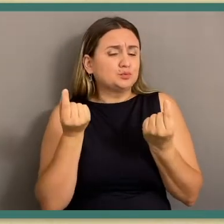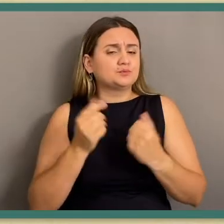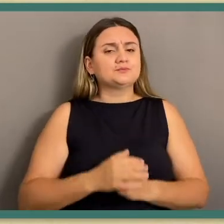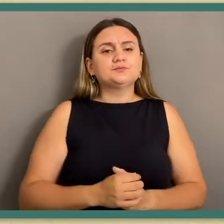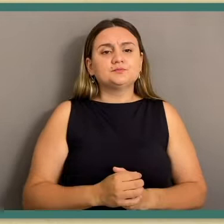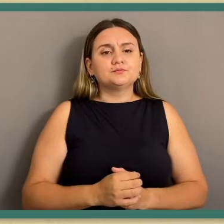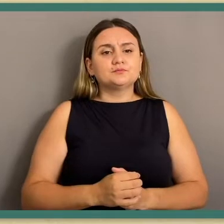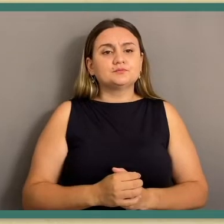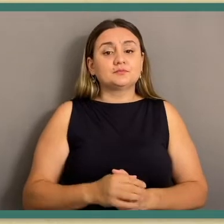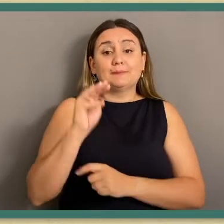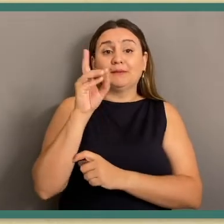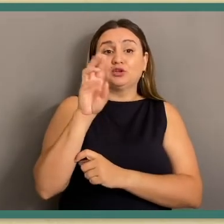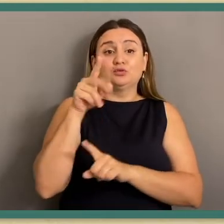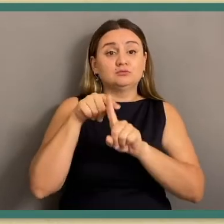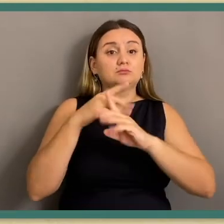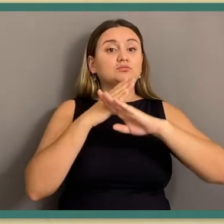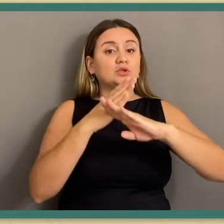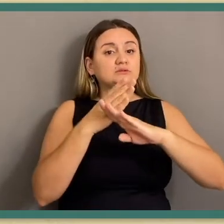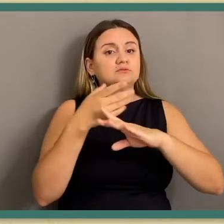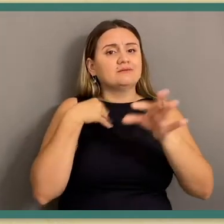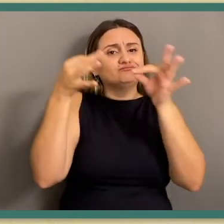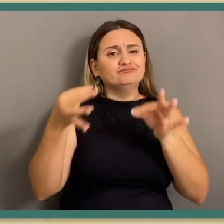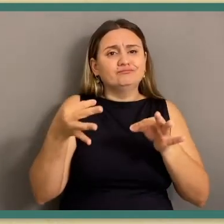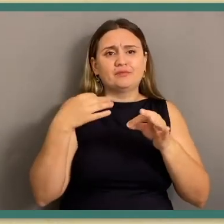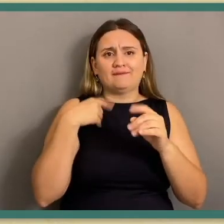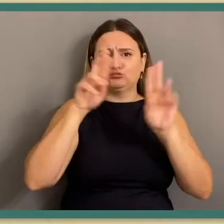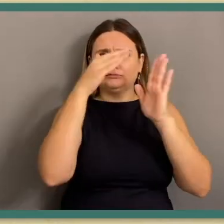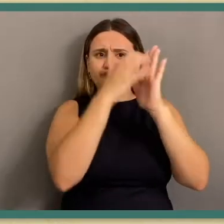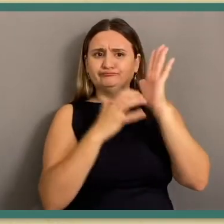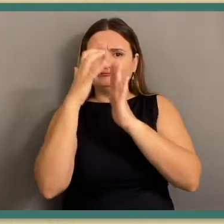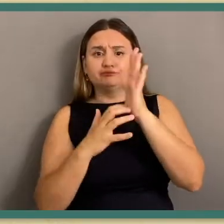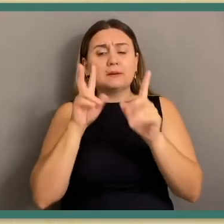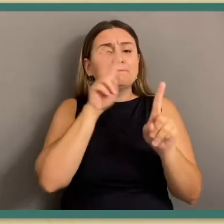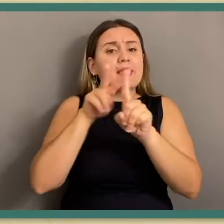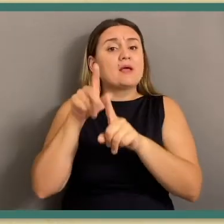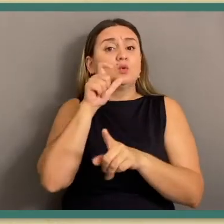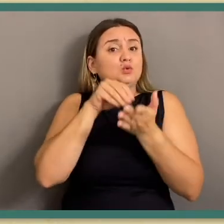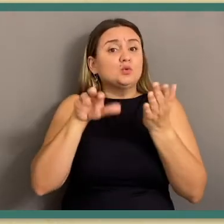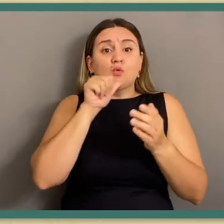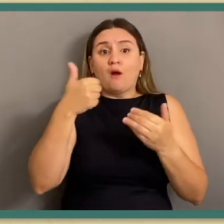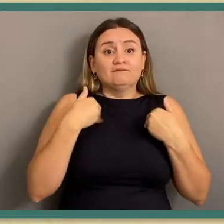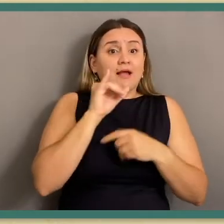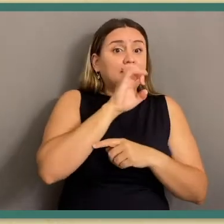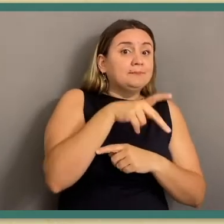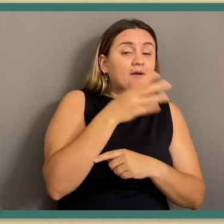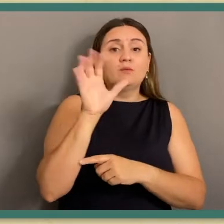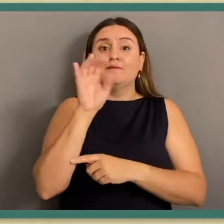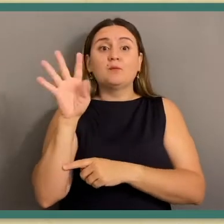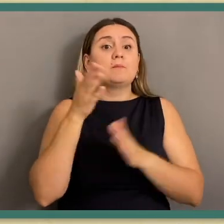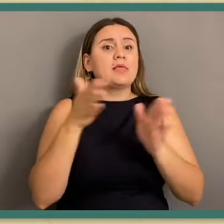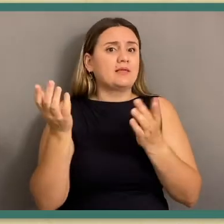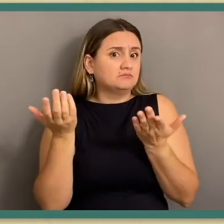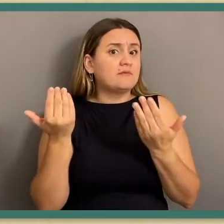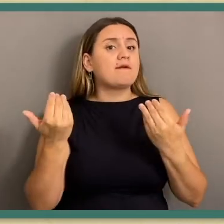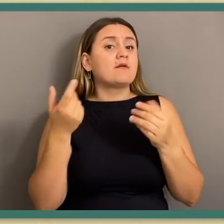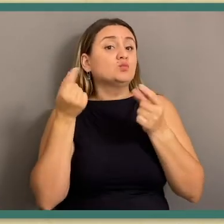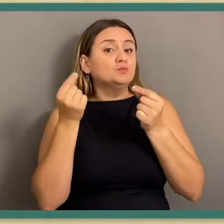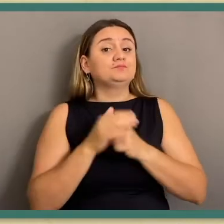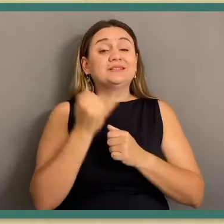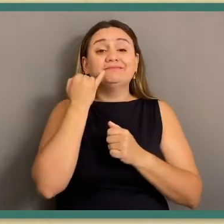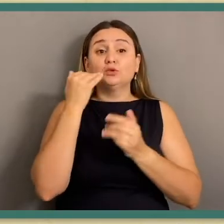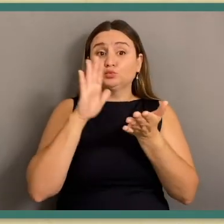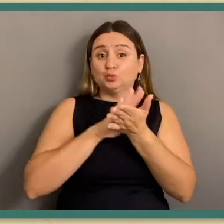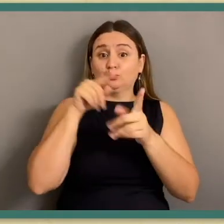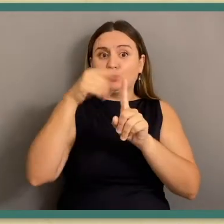or 504 plan? The MDR protections described above can apply to students who do not have an IEP or 504